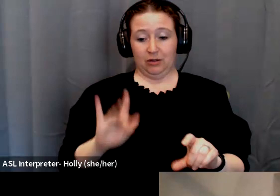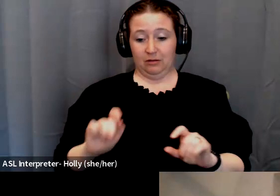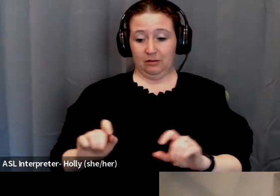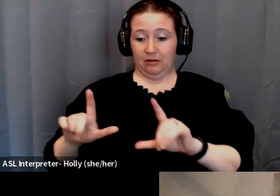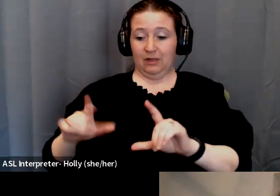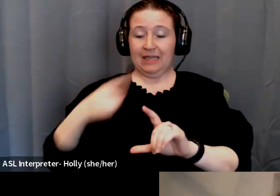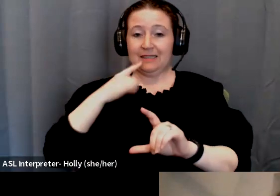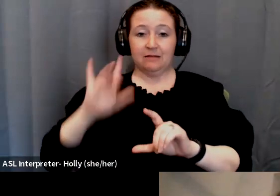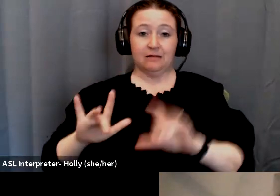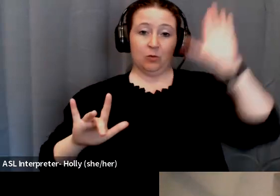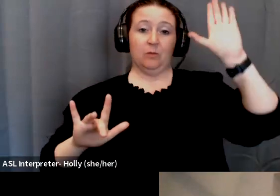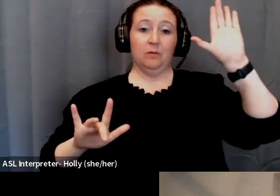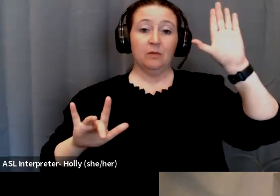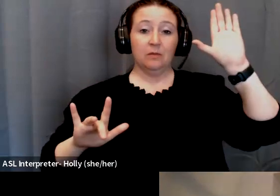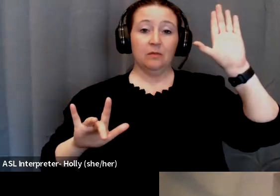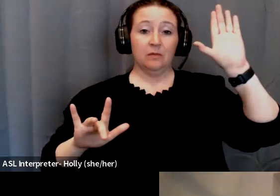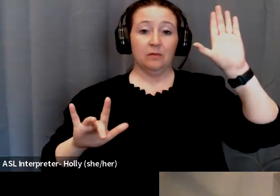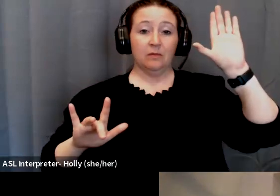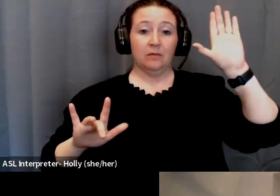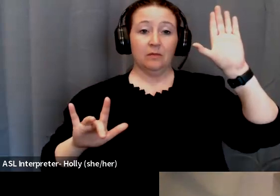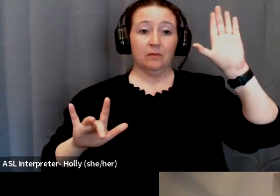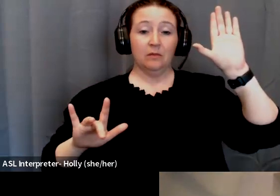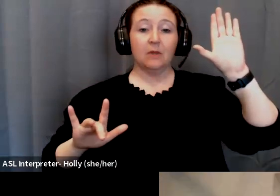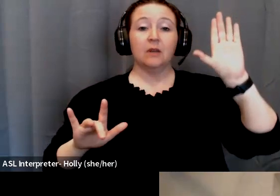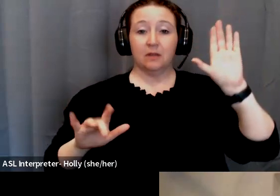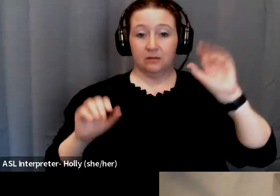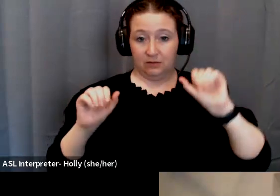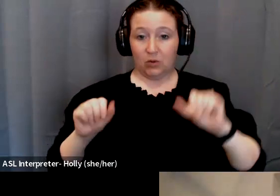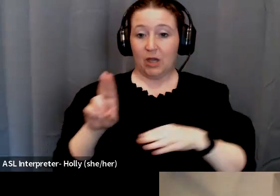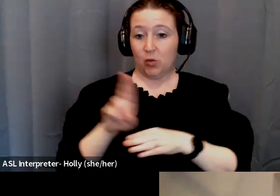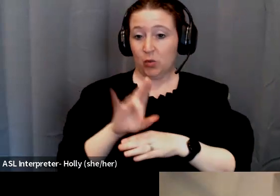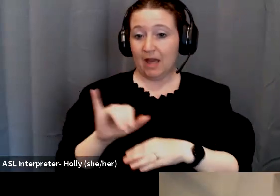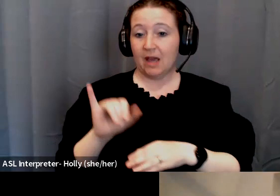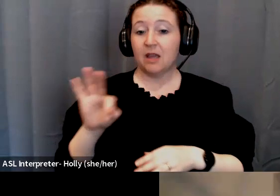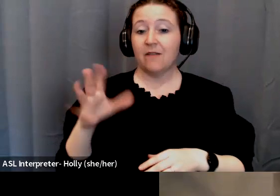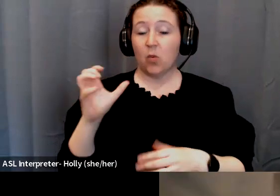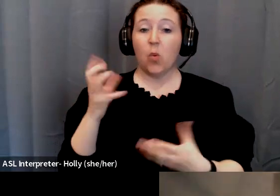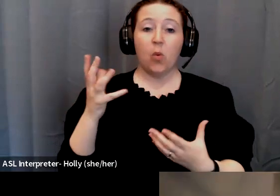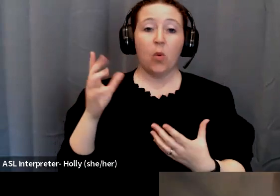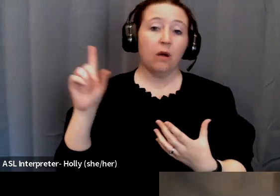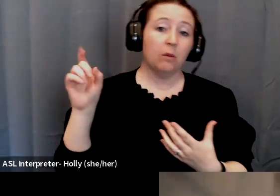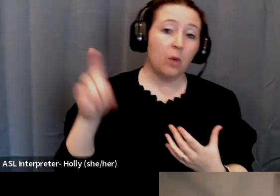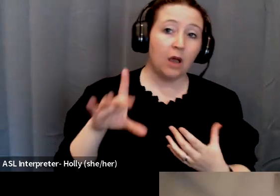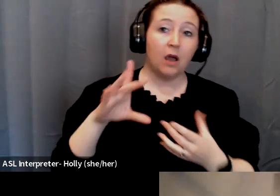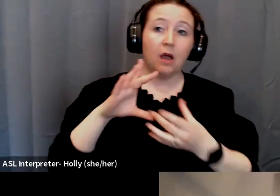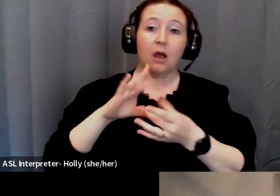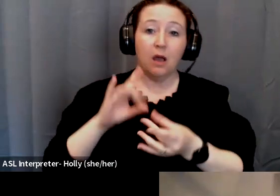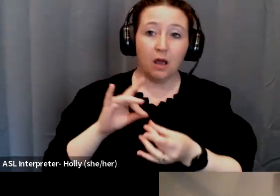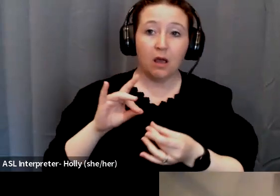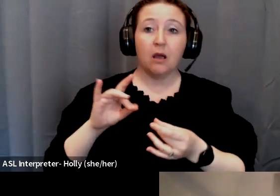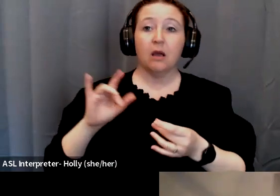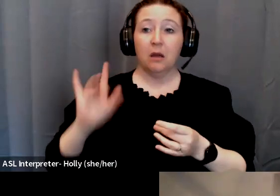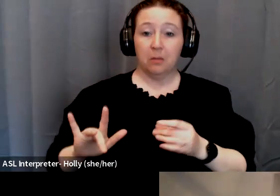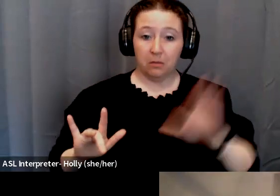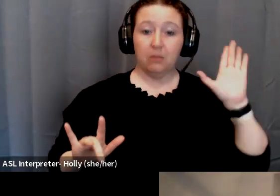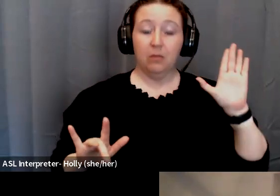hand function. We will use that if you want to speak into the group to be able to keep track of